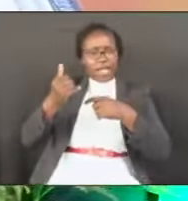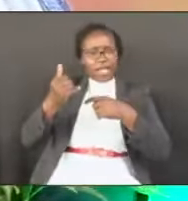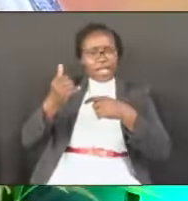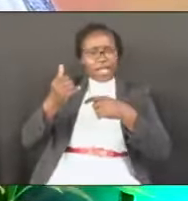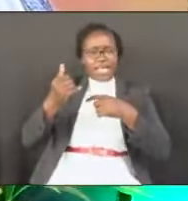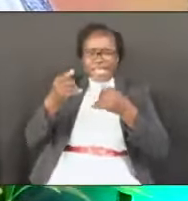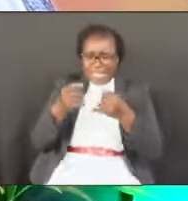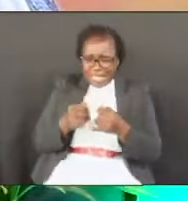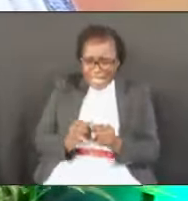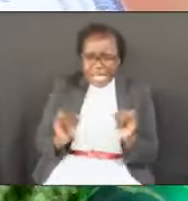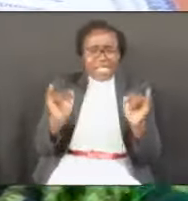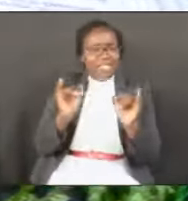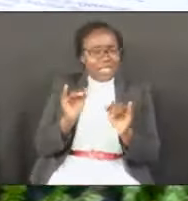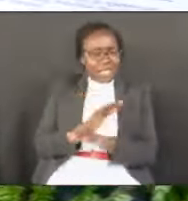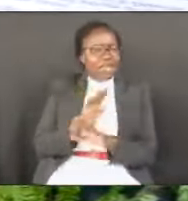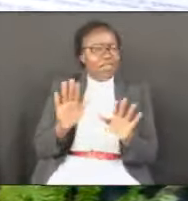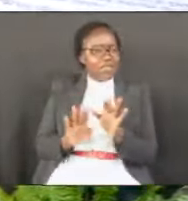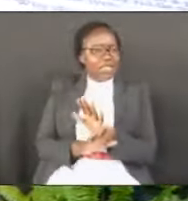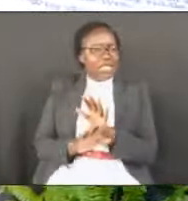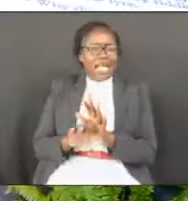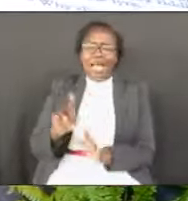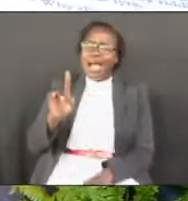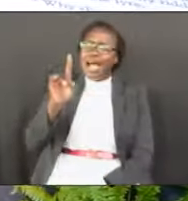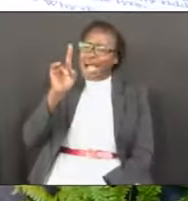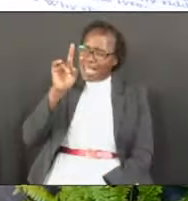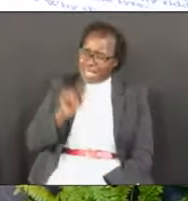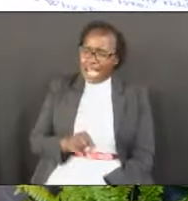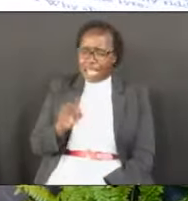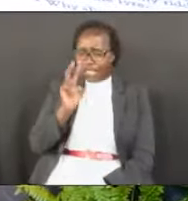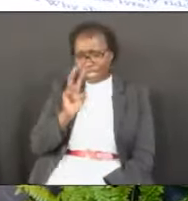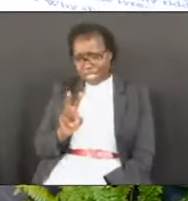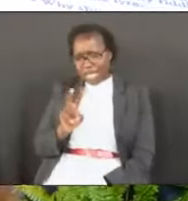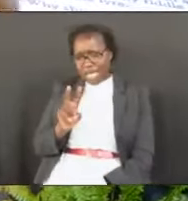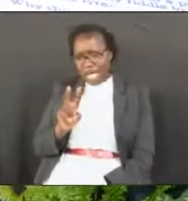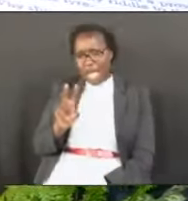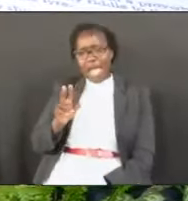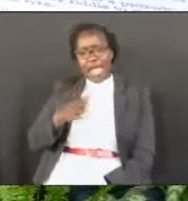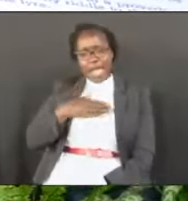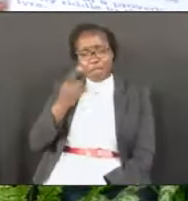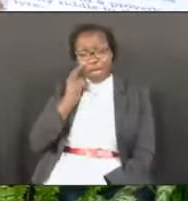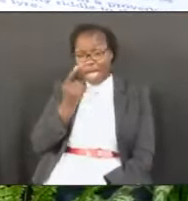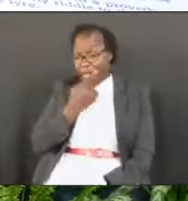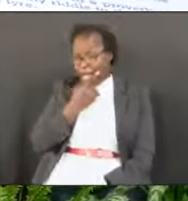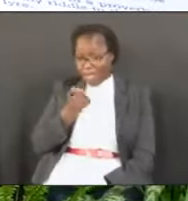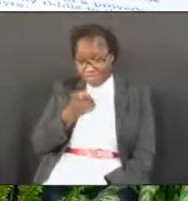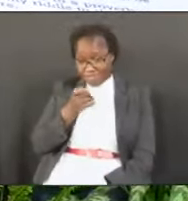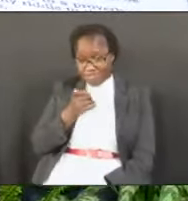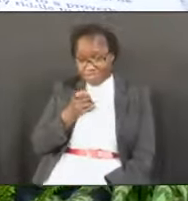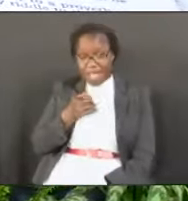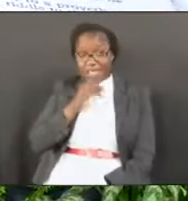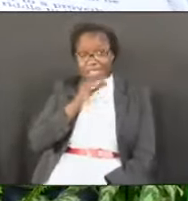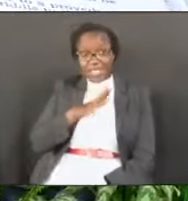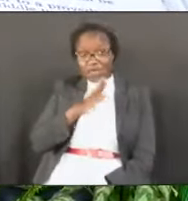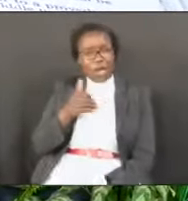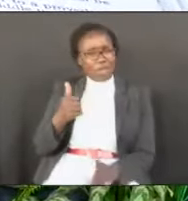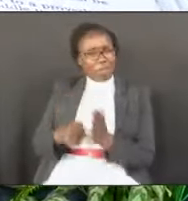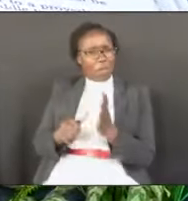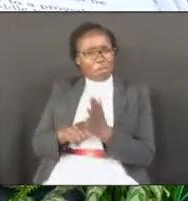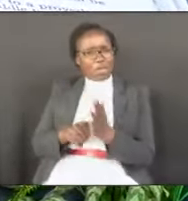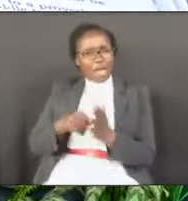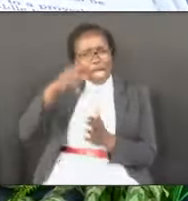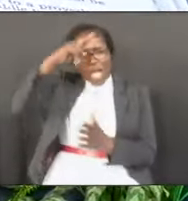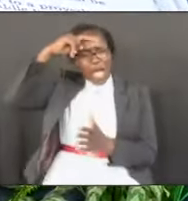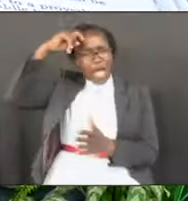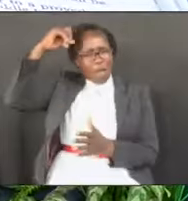desert. She says, I can't watch my baby die because of vastity of this wilderness, this hot